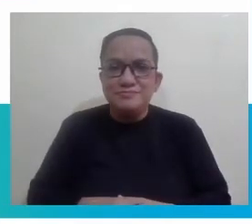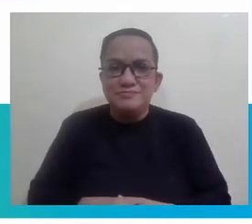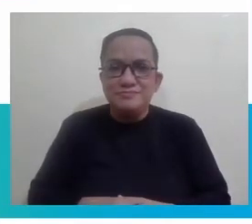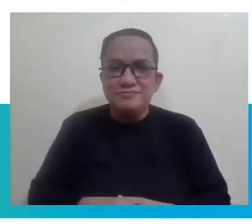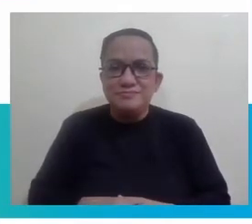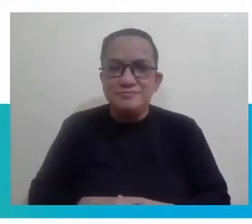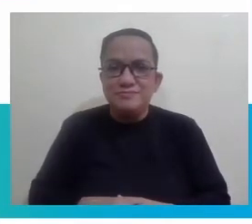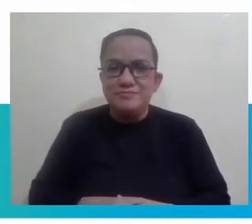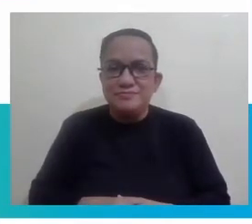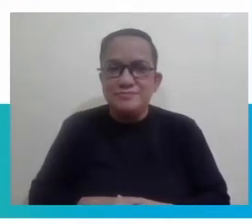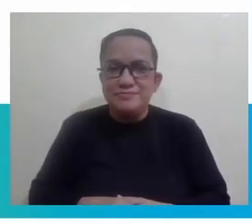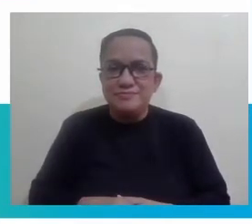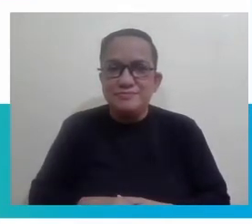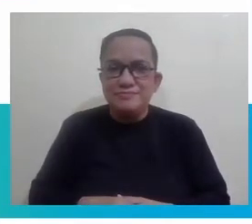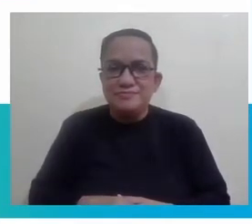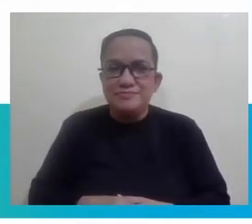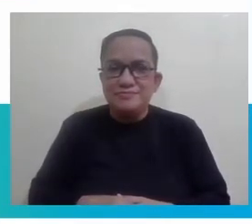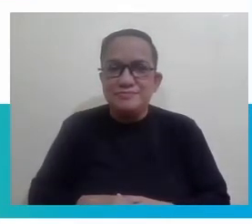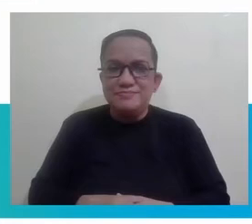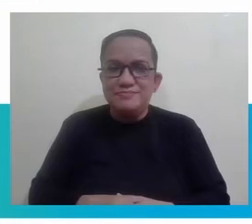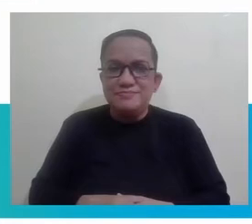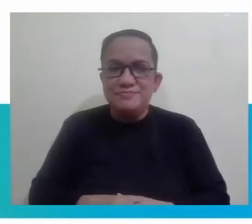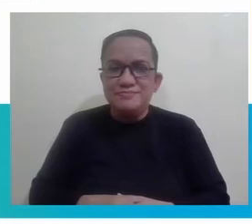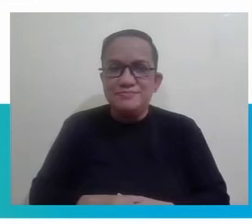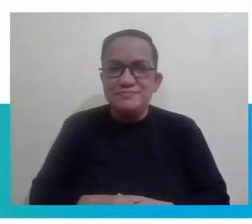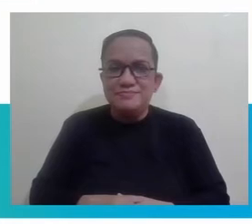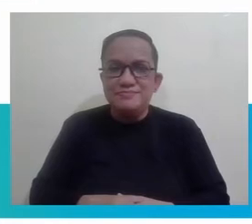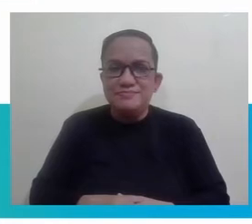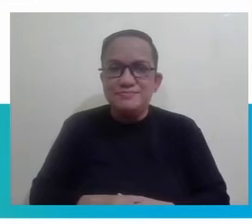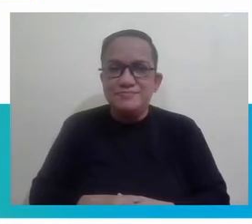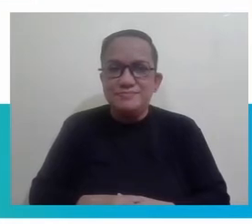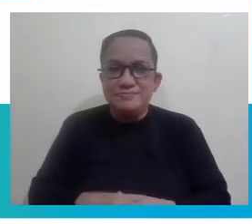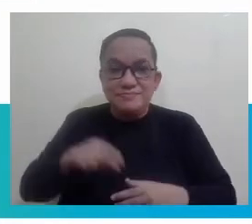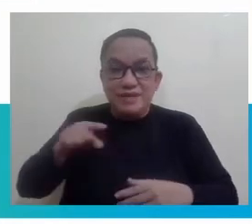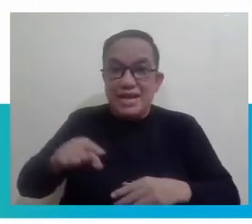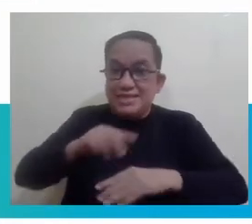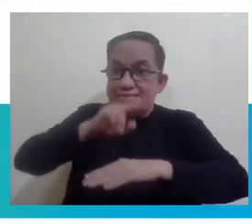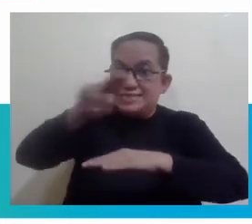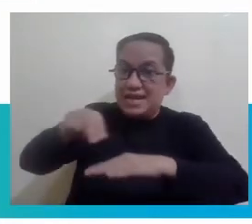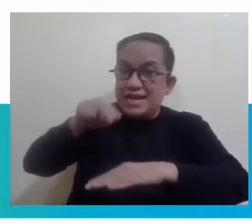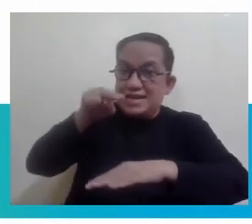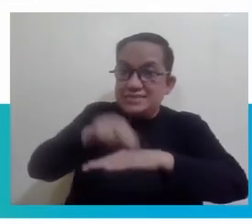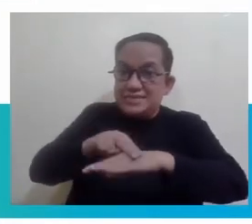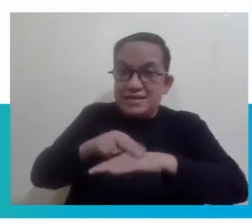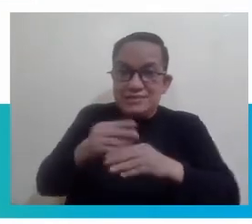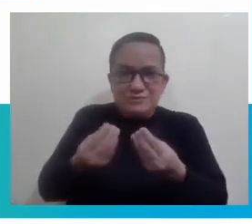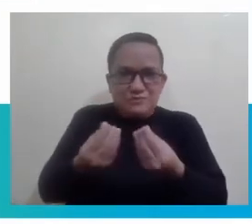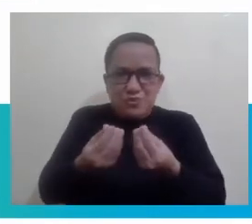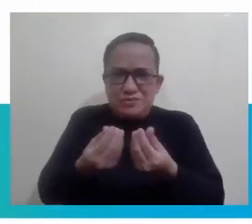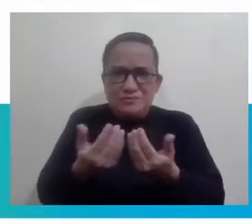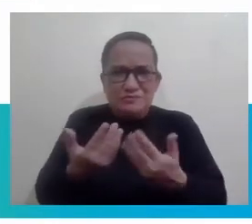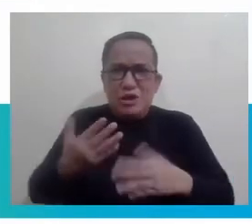contribute to protect, sustainable manage, and restore ecosystems would be a priority.